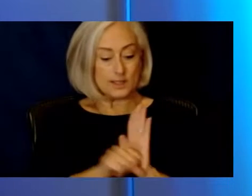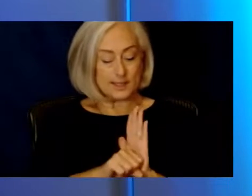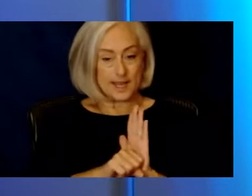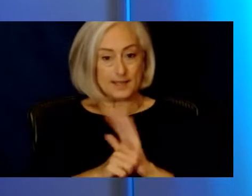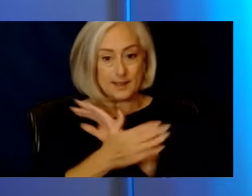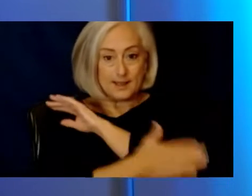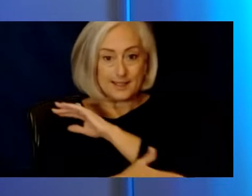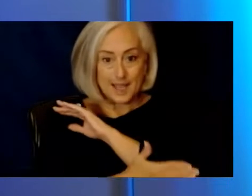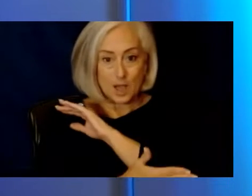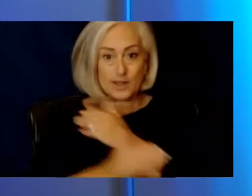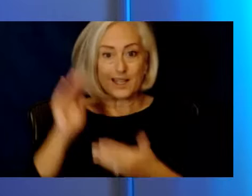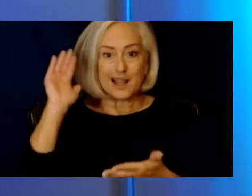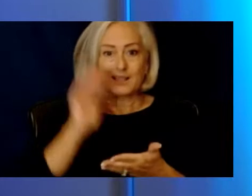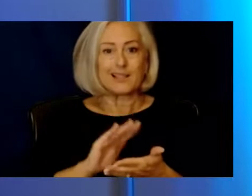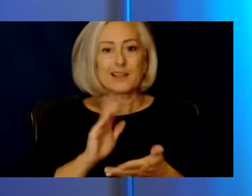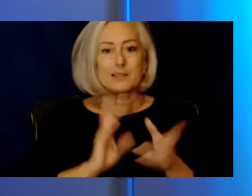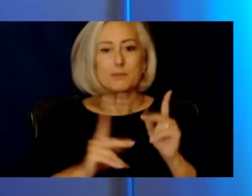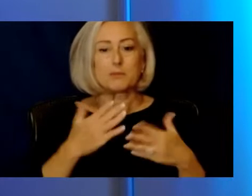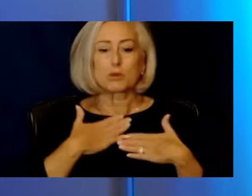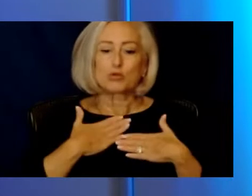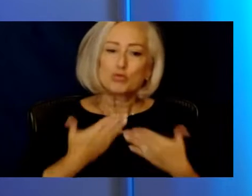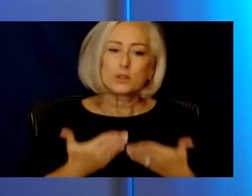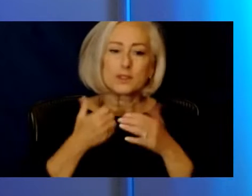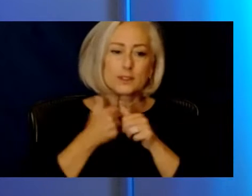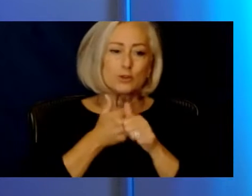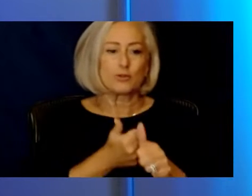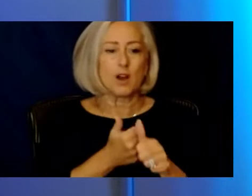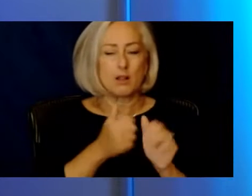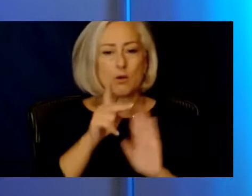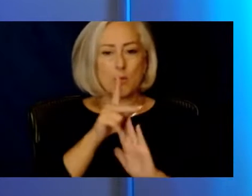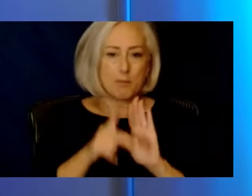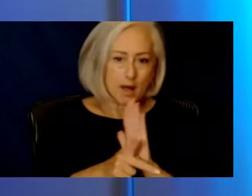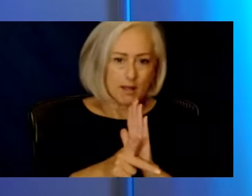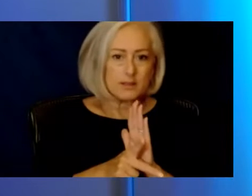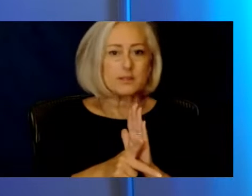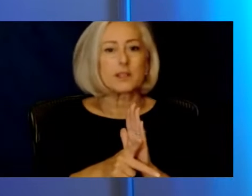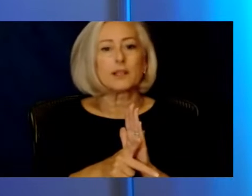less adherence, less willingness to have that kind of